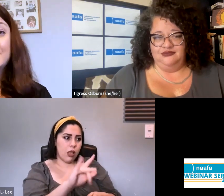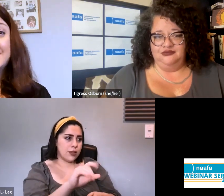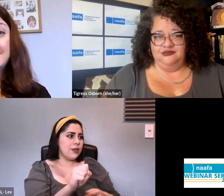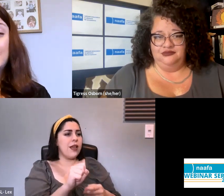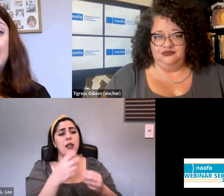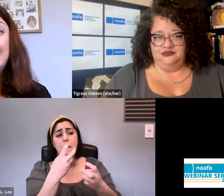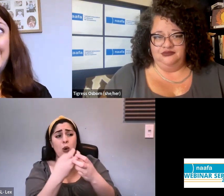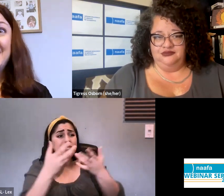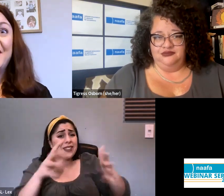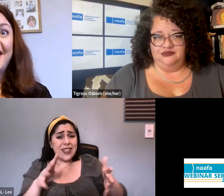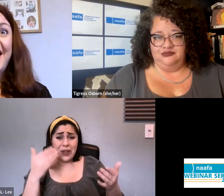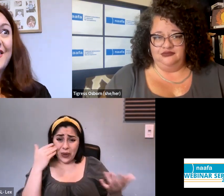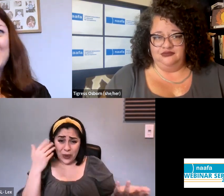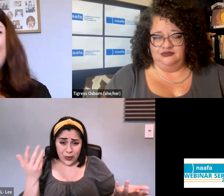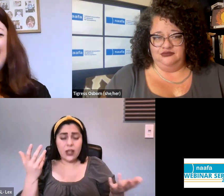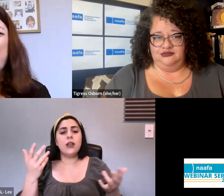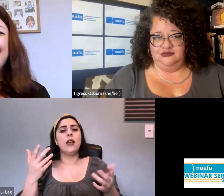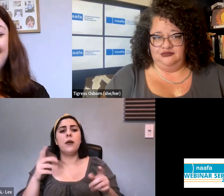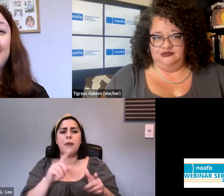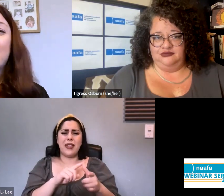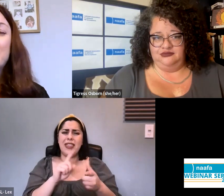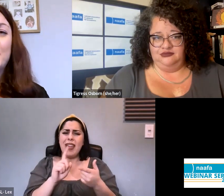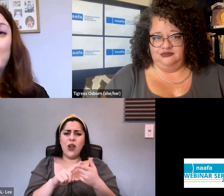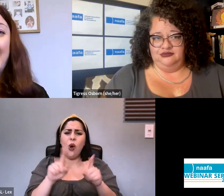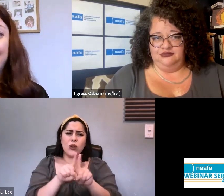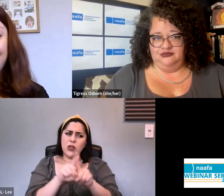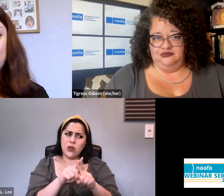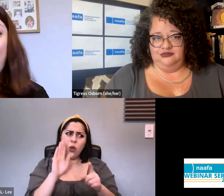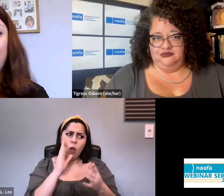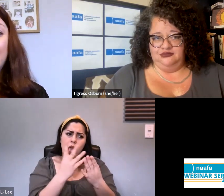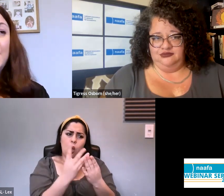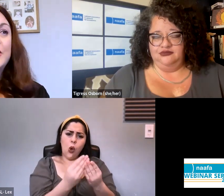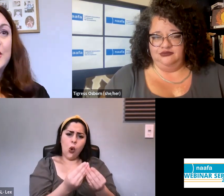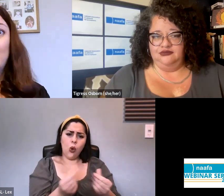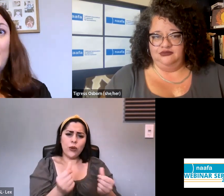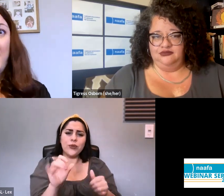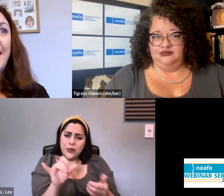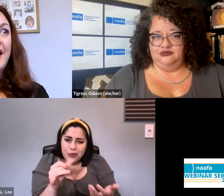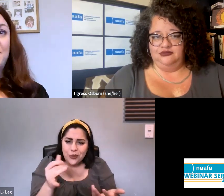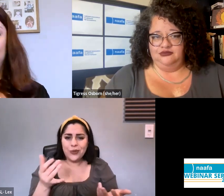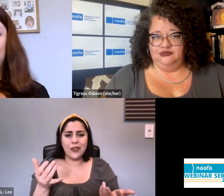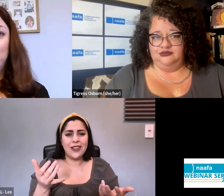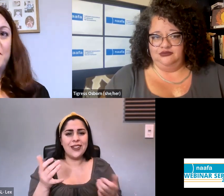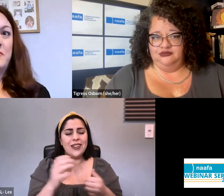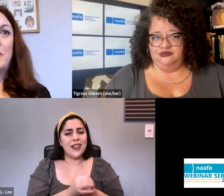the skeletal system. And even then, there's some things in there that burn away as well. So